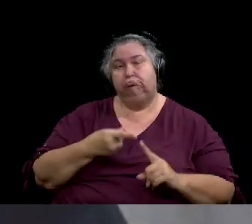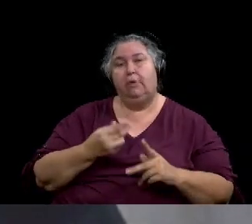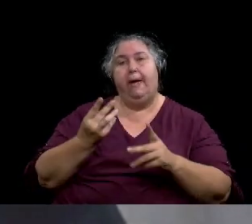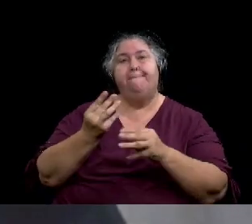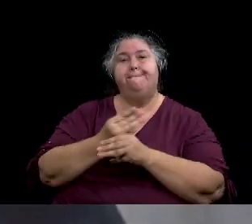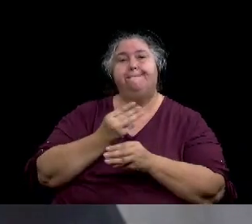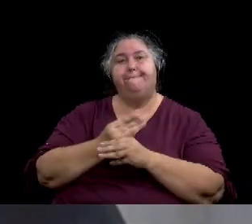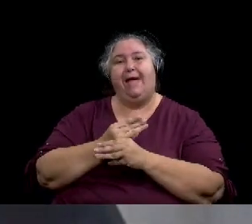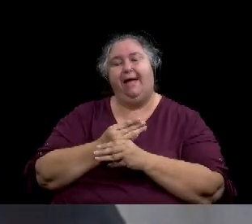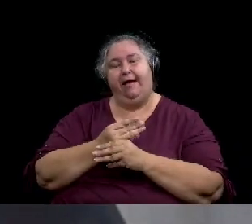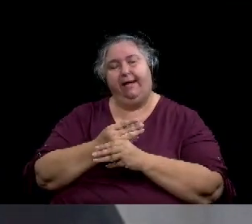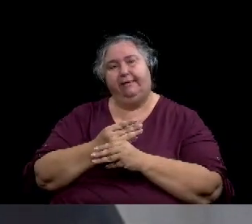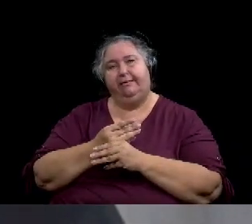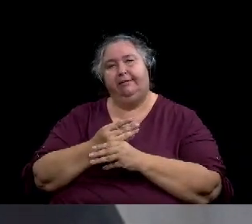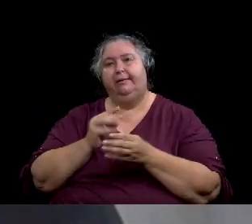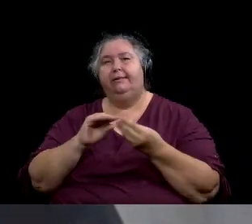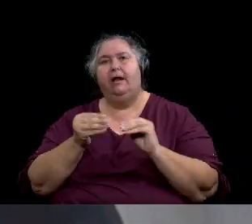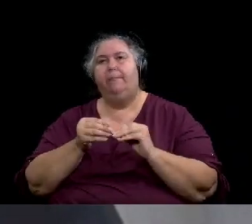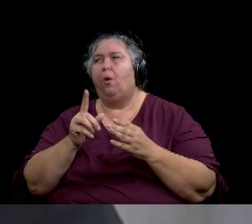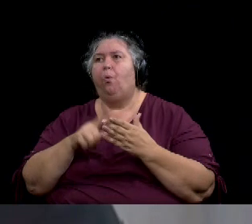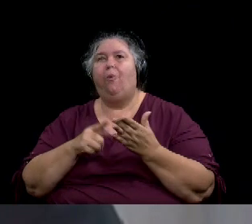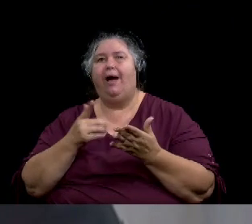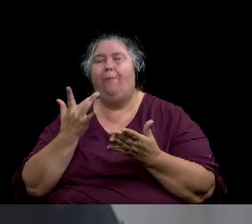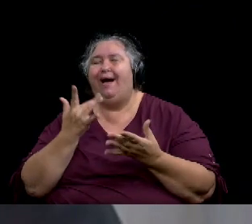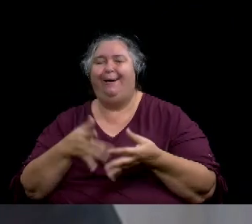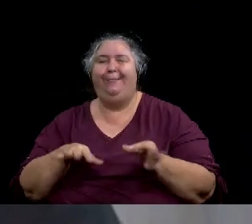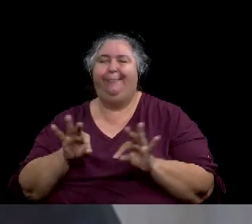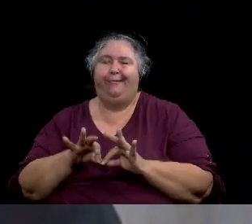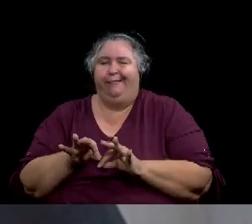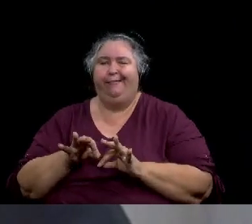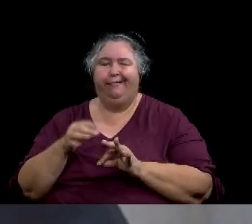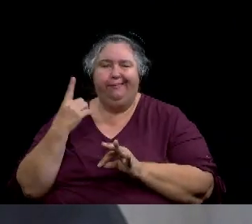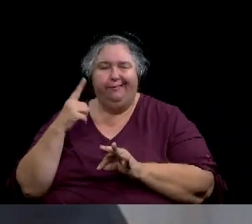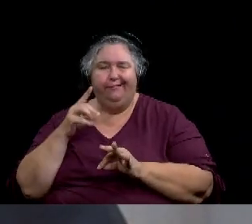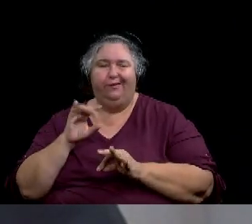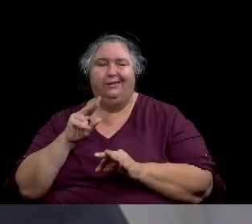mathematical computations on what it means to us for people who do not